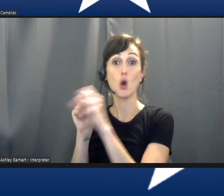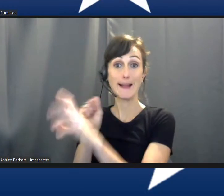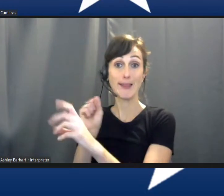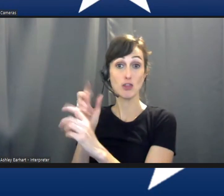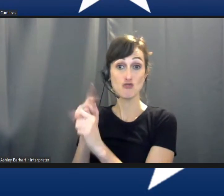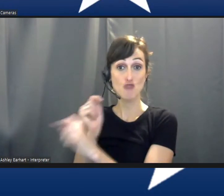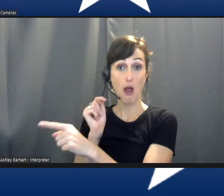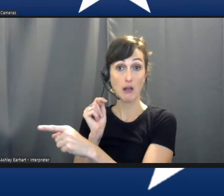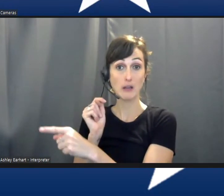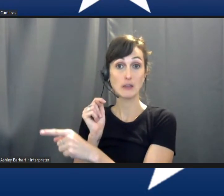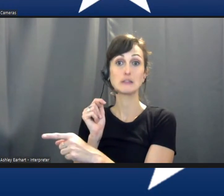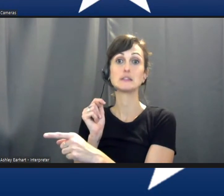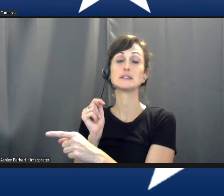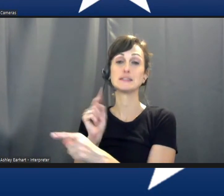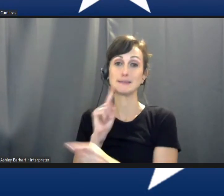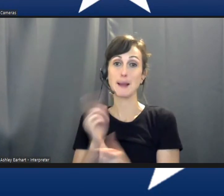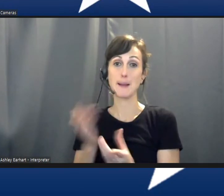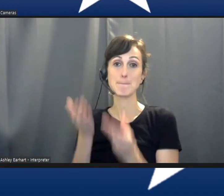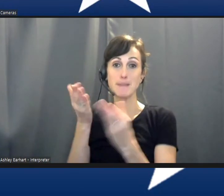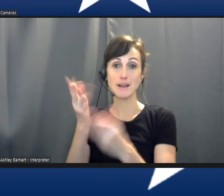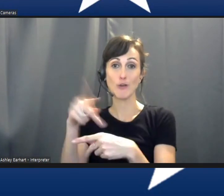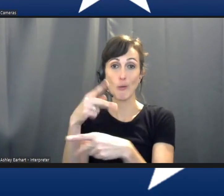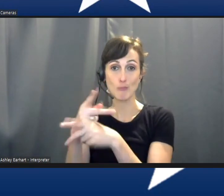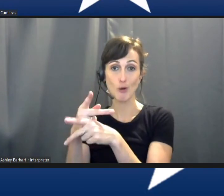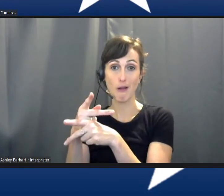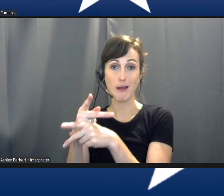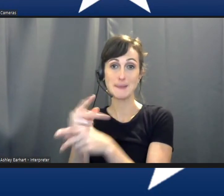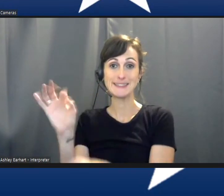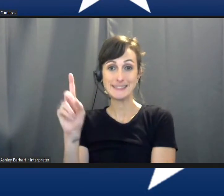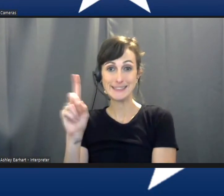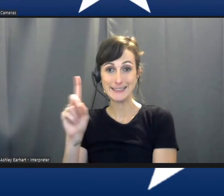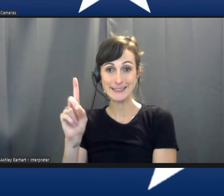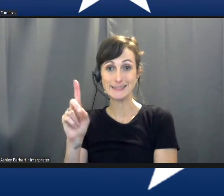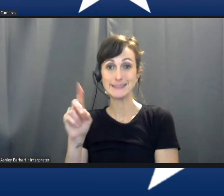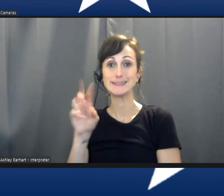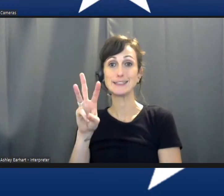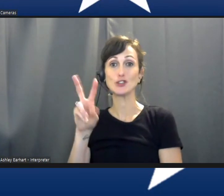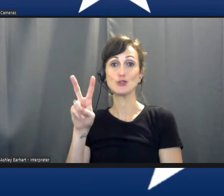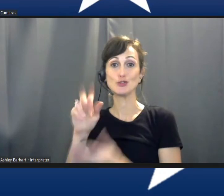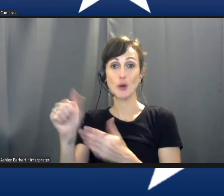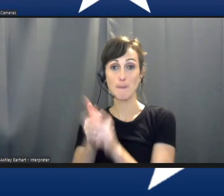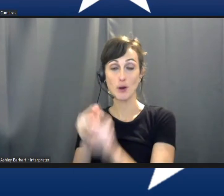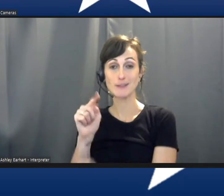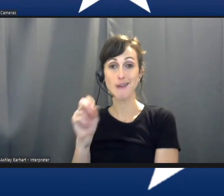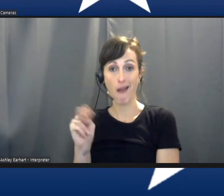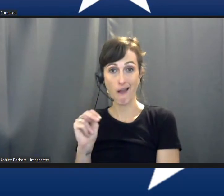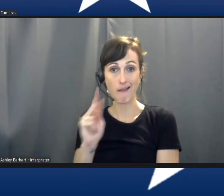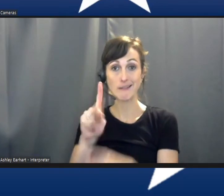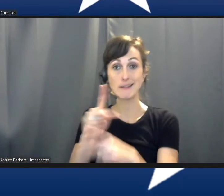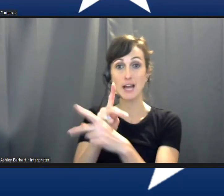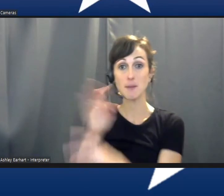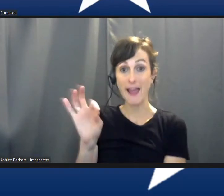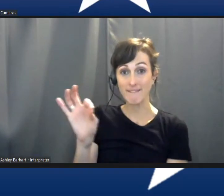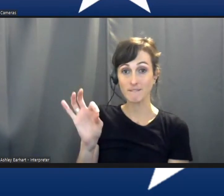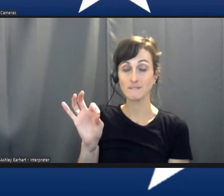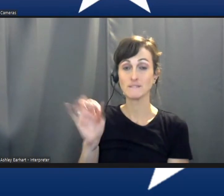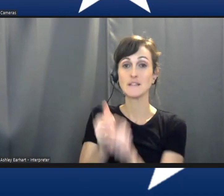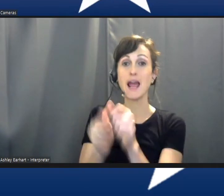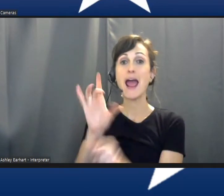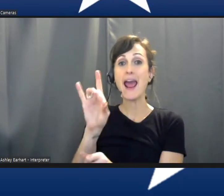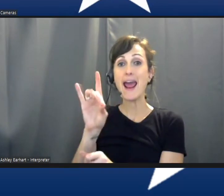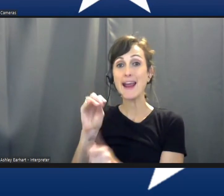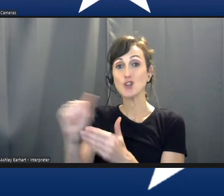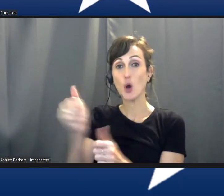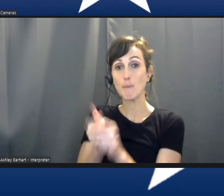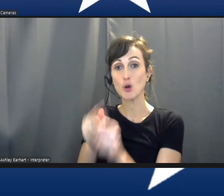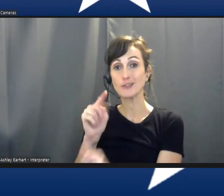They bid on product type D at $62 per ton, type F at $80 per ton, and high